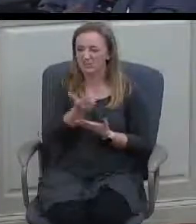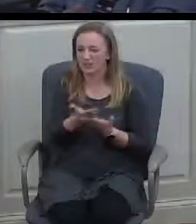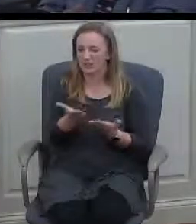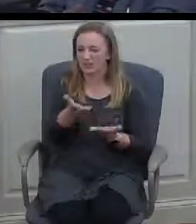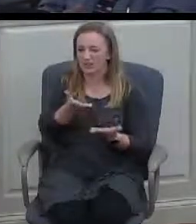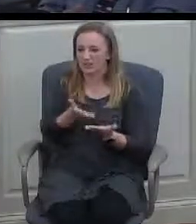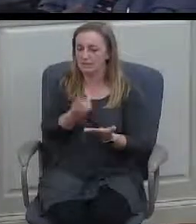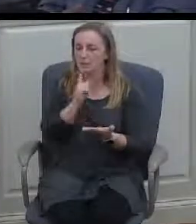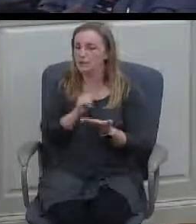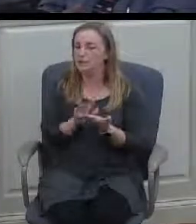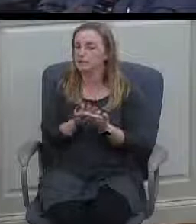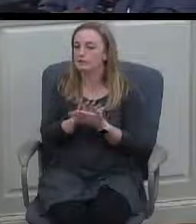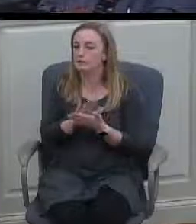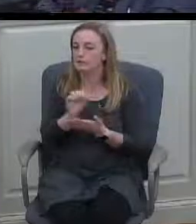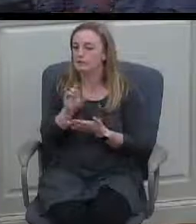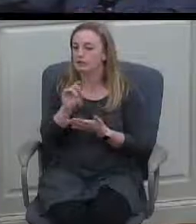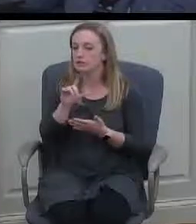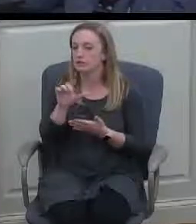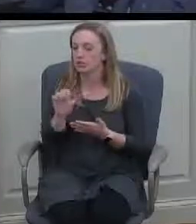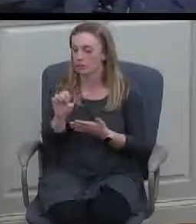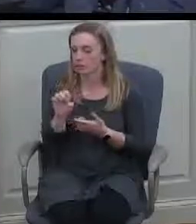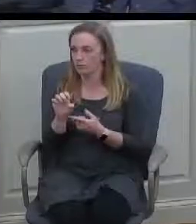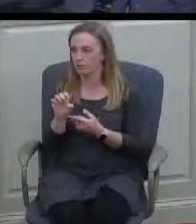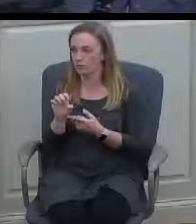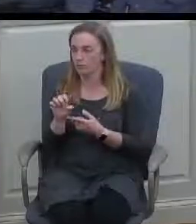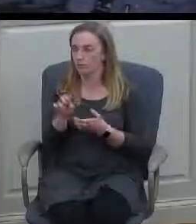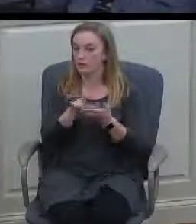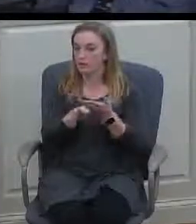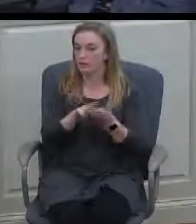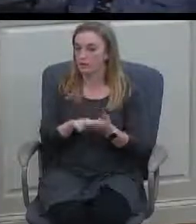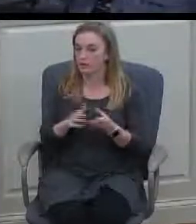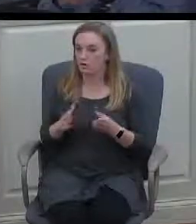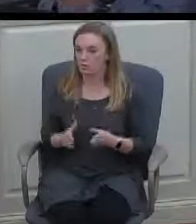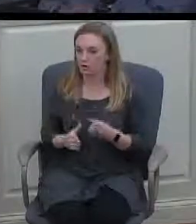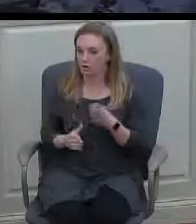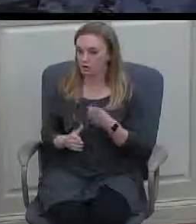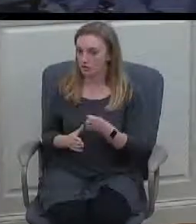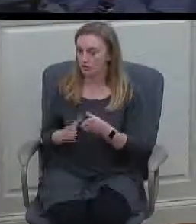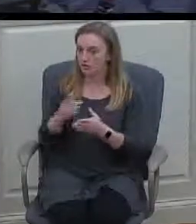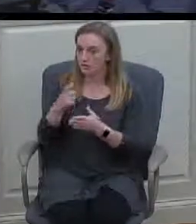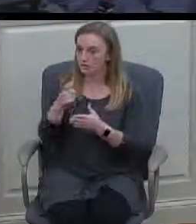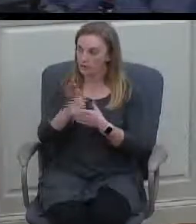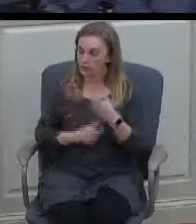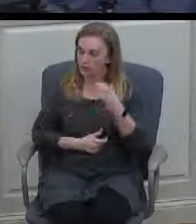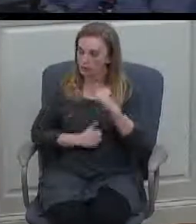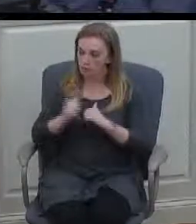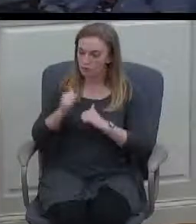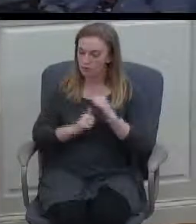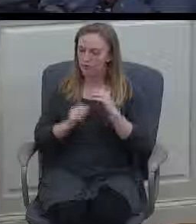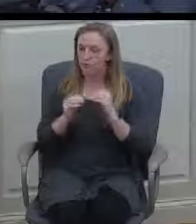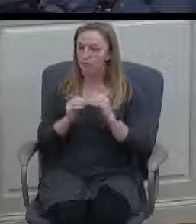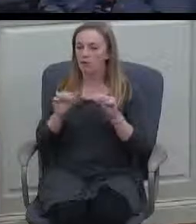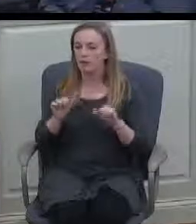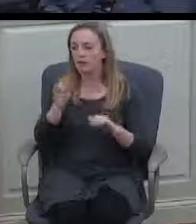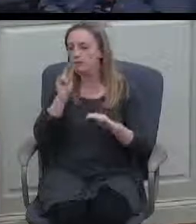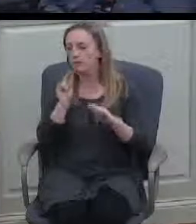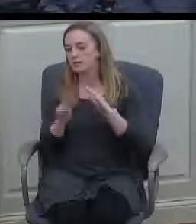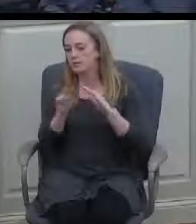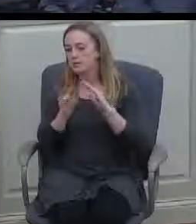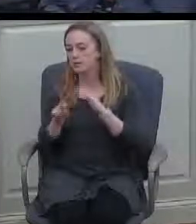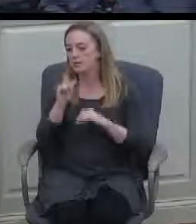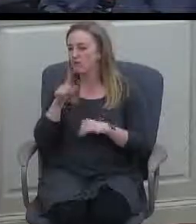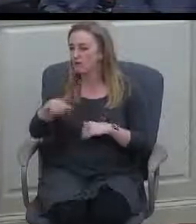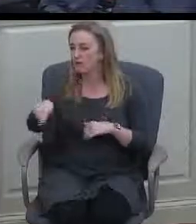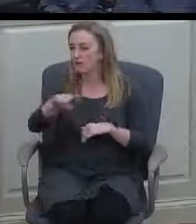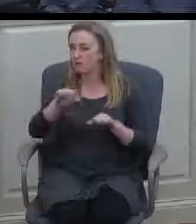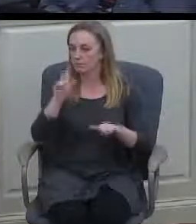are subtle in that the contractor's cost structure is more predictable for them. And